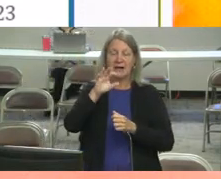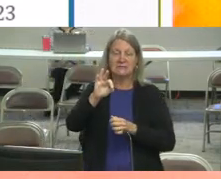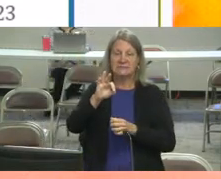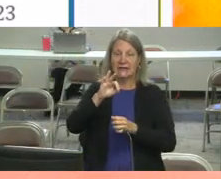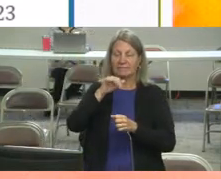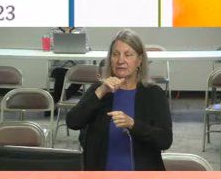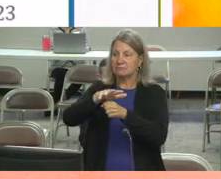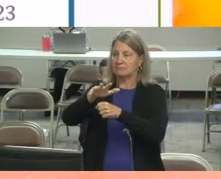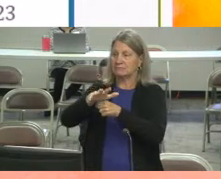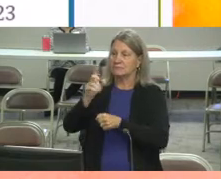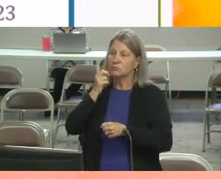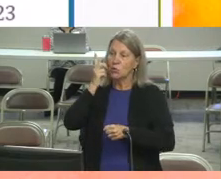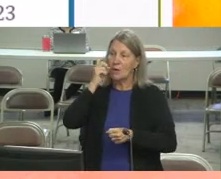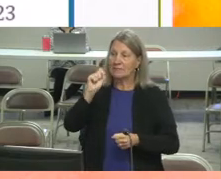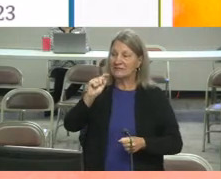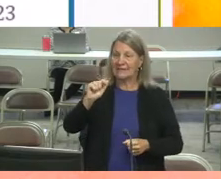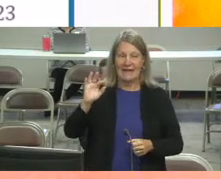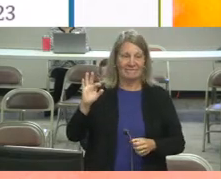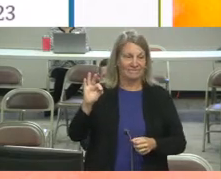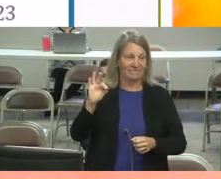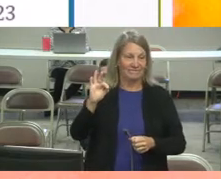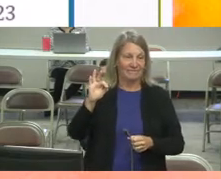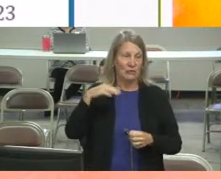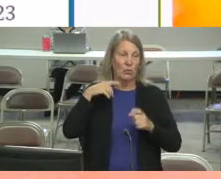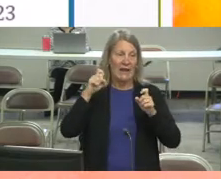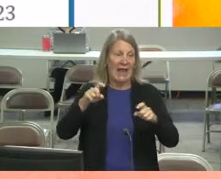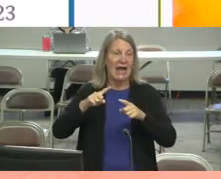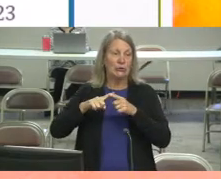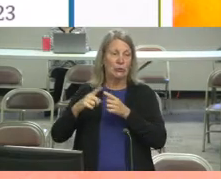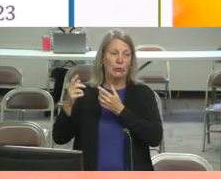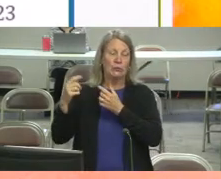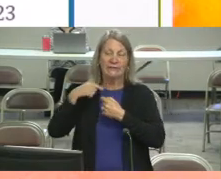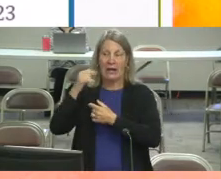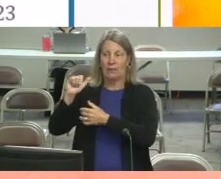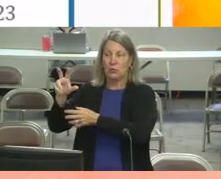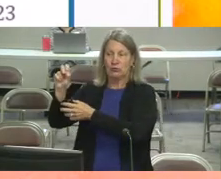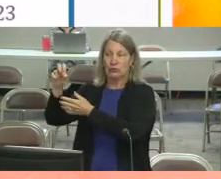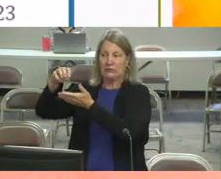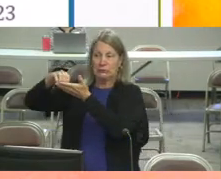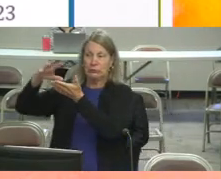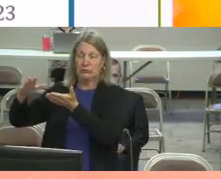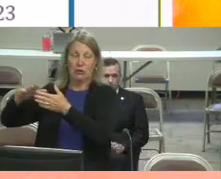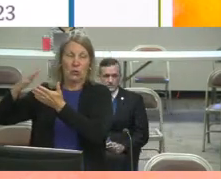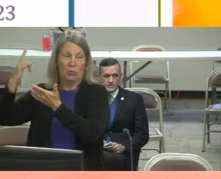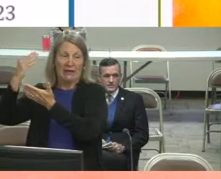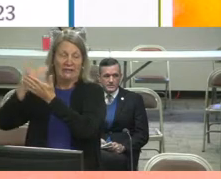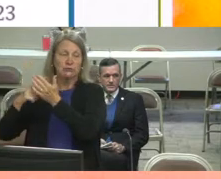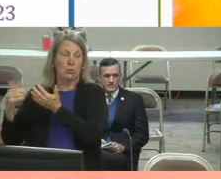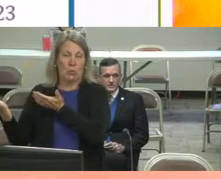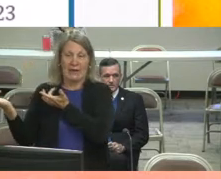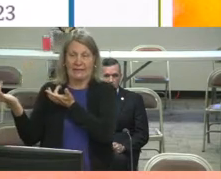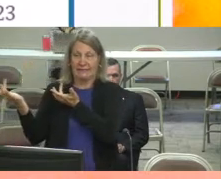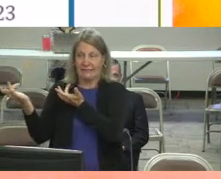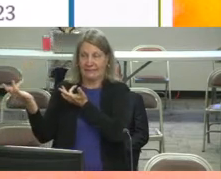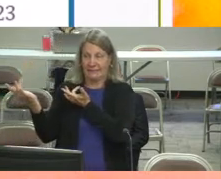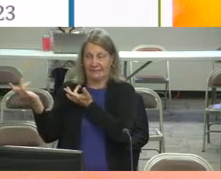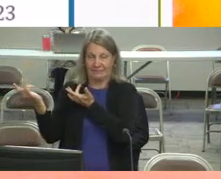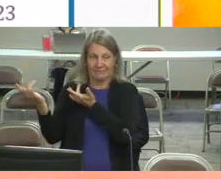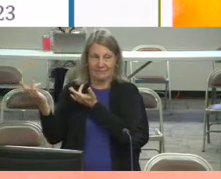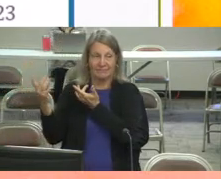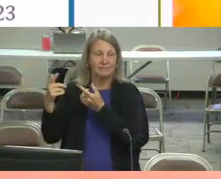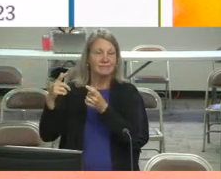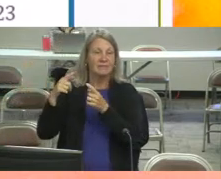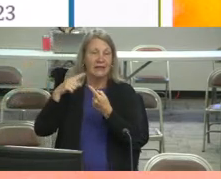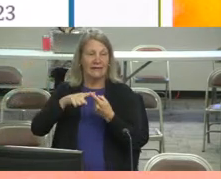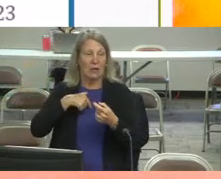shared with you previously and that was because we didn't have enough dorm staff to allow those 30 students who are on the